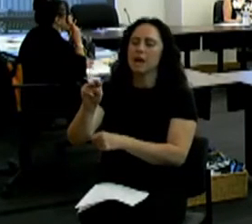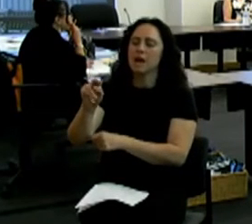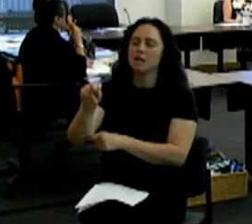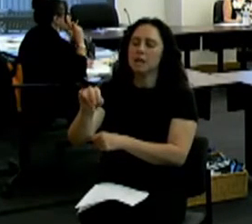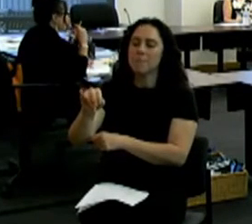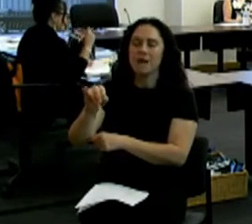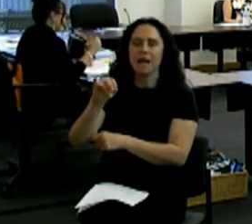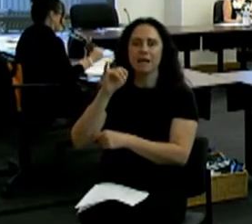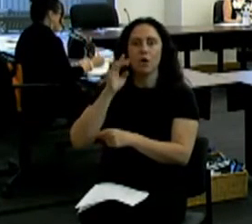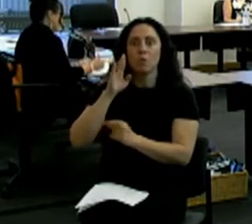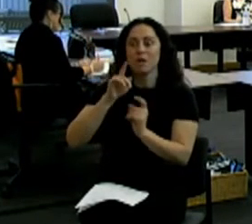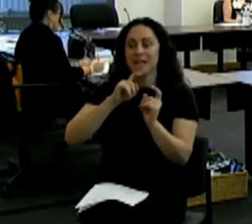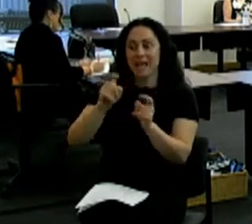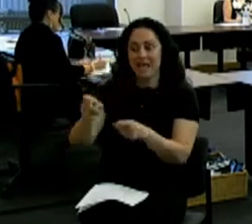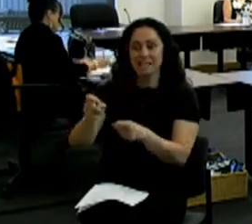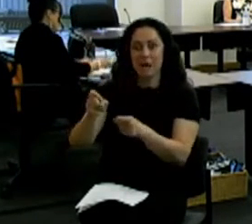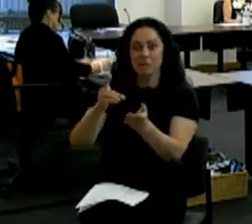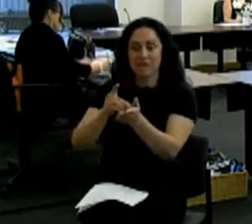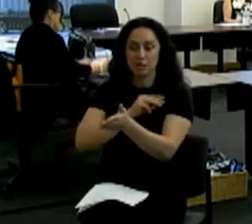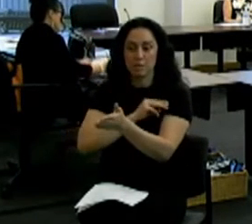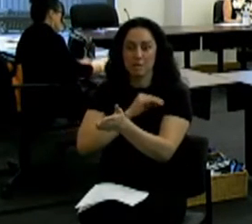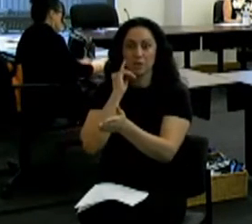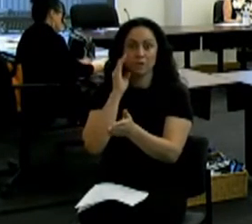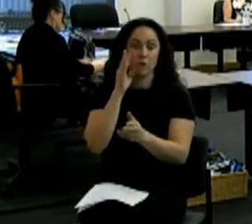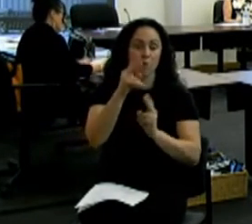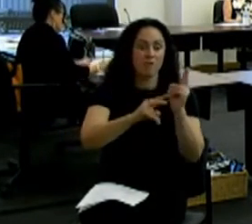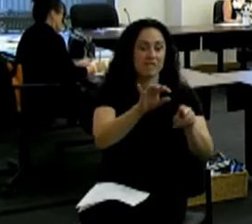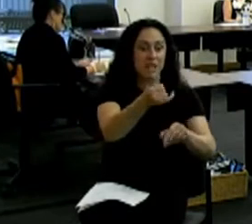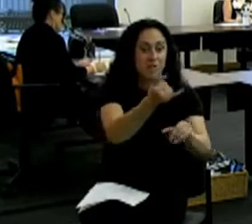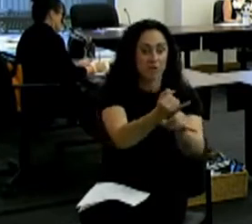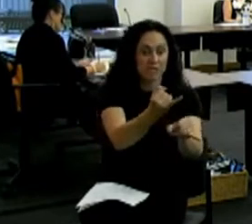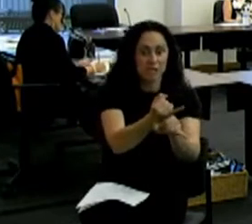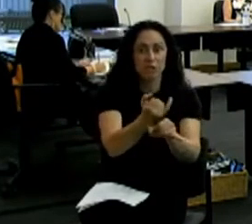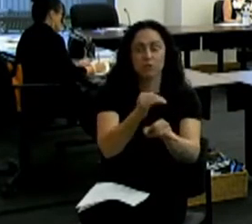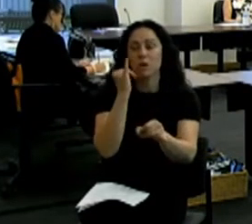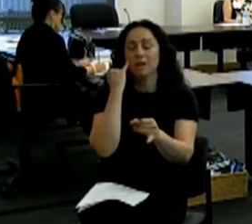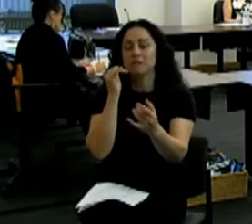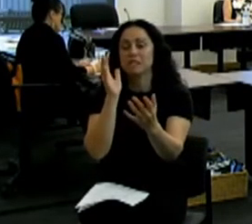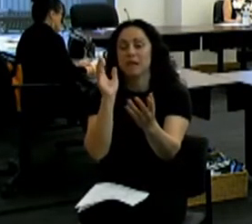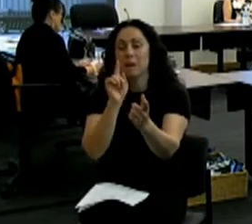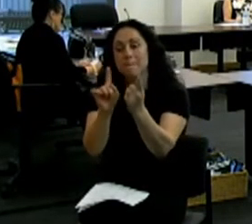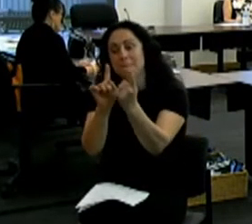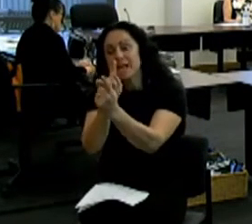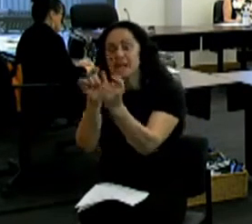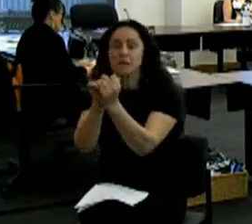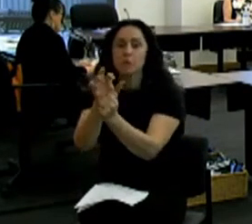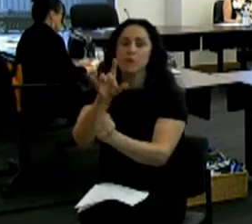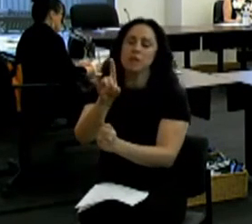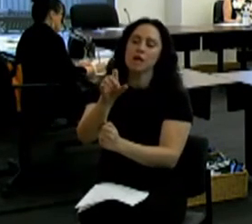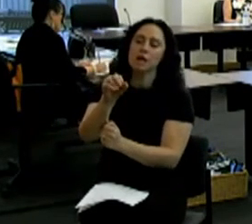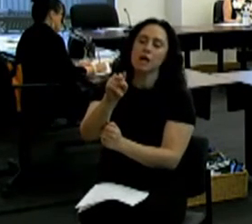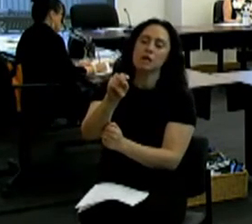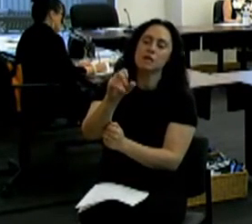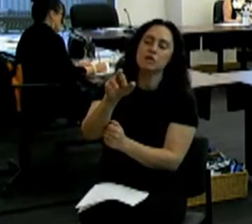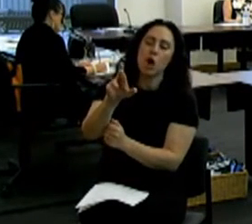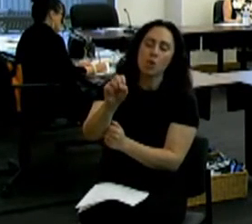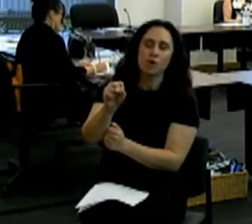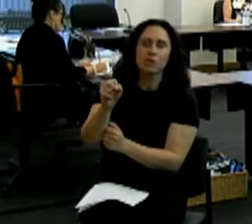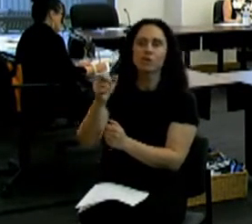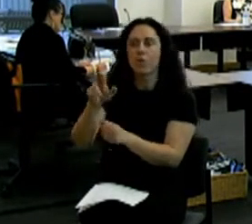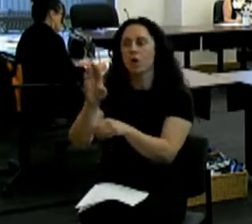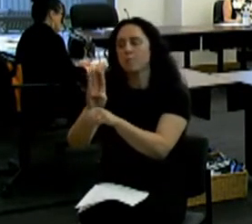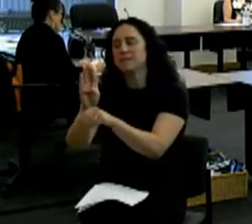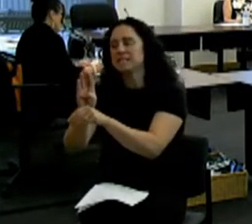go on a visit to another institution, if she's meeting with donors, with business and industry partners. So again, it's one of